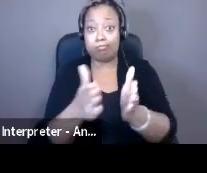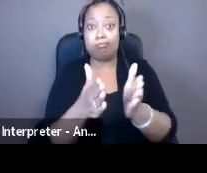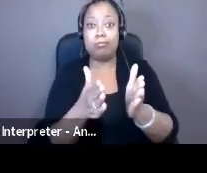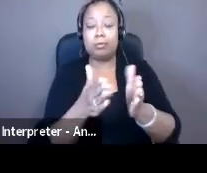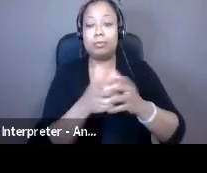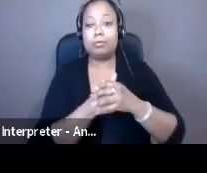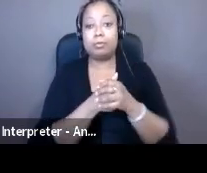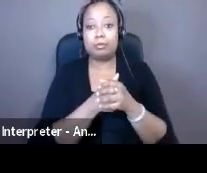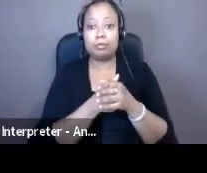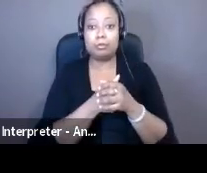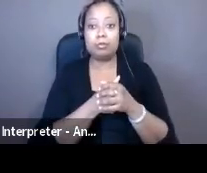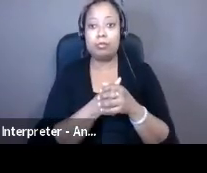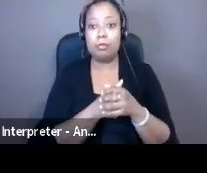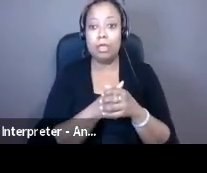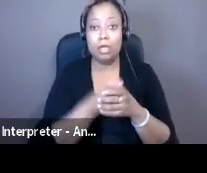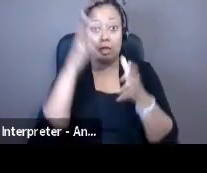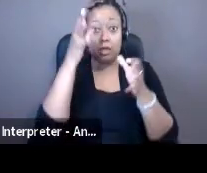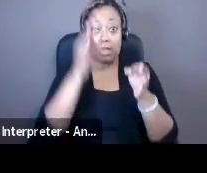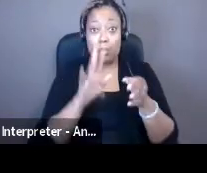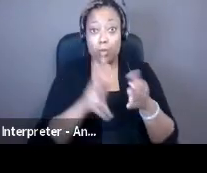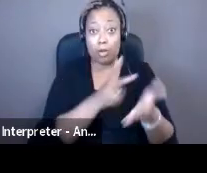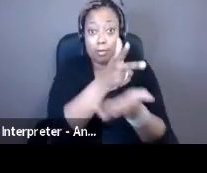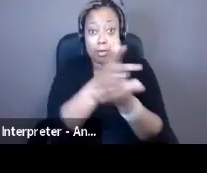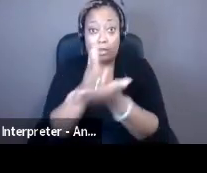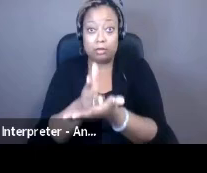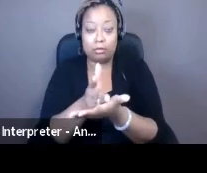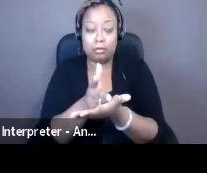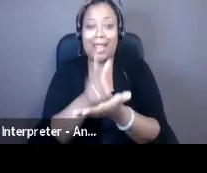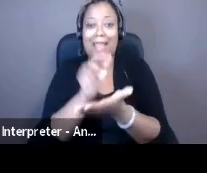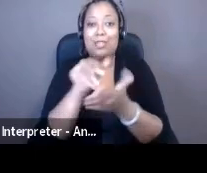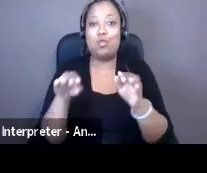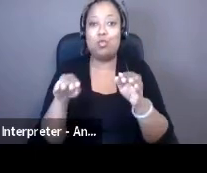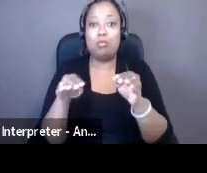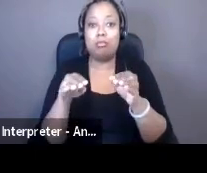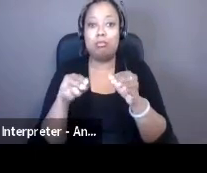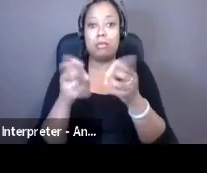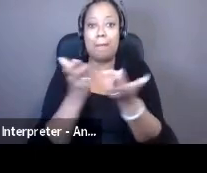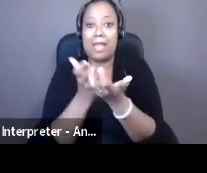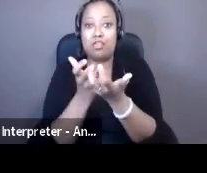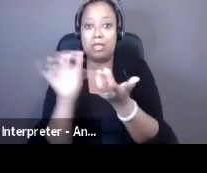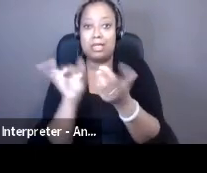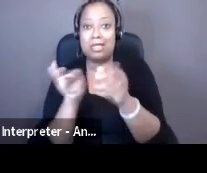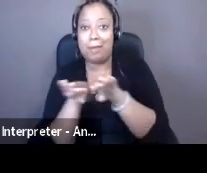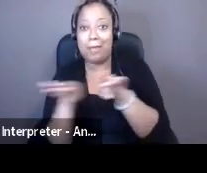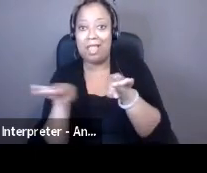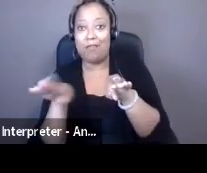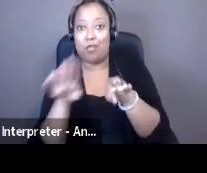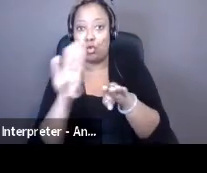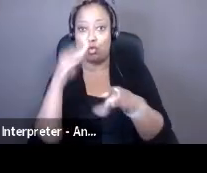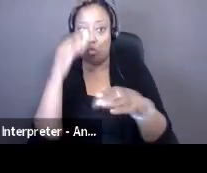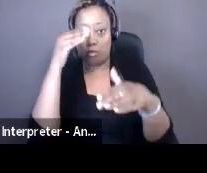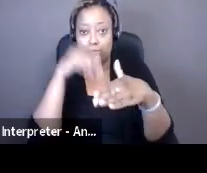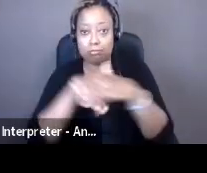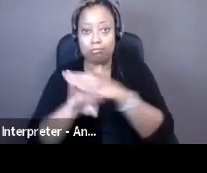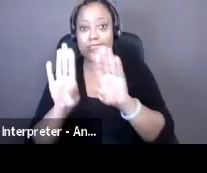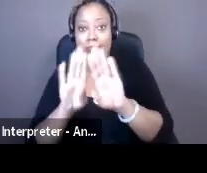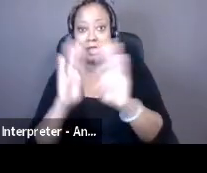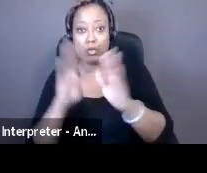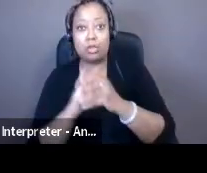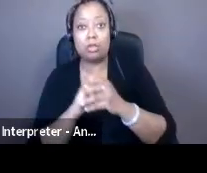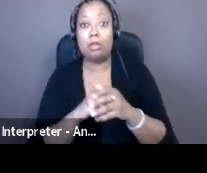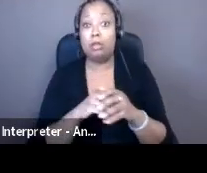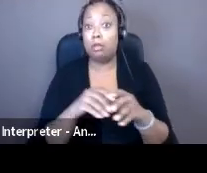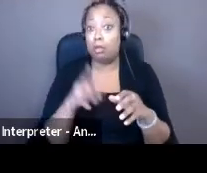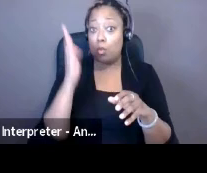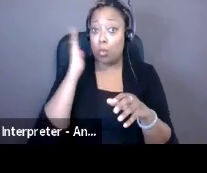going to park your car, to closely match the level of the main entrance. And you also want to determine, are there going to be multiple entrances to your